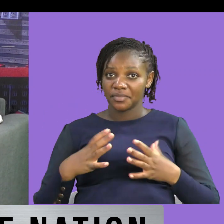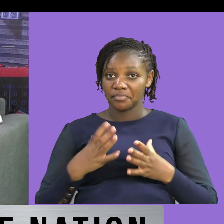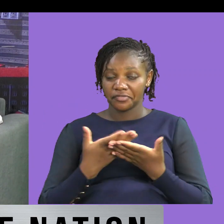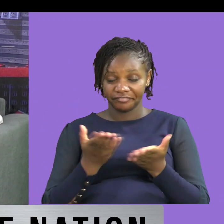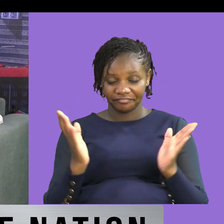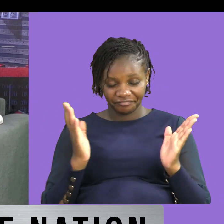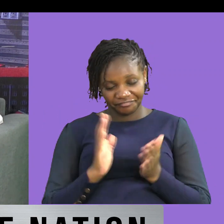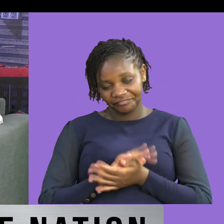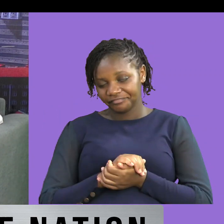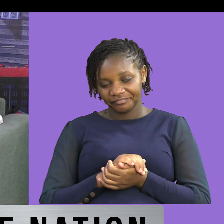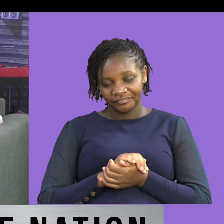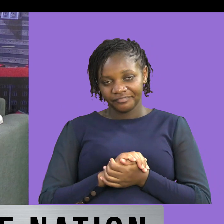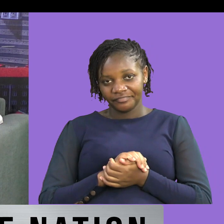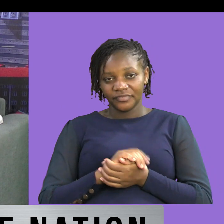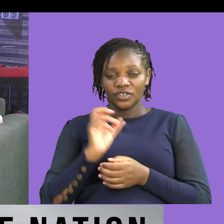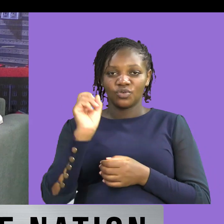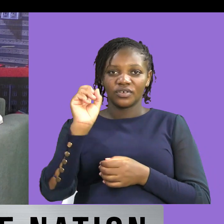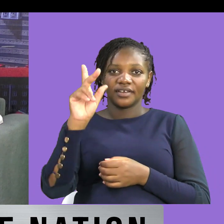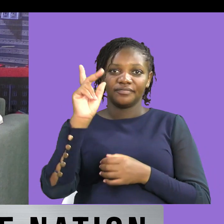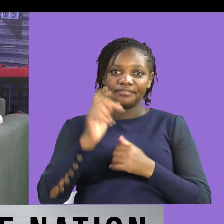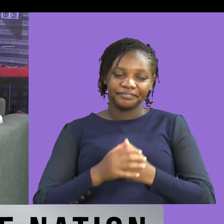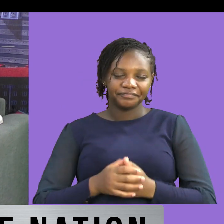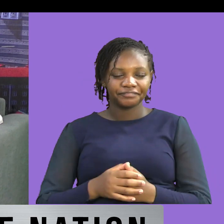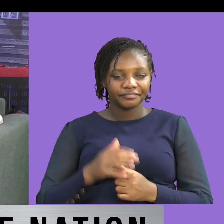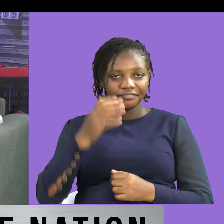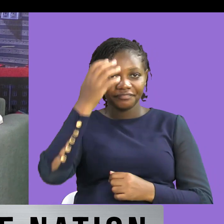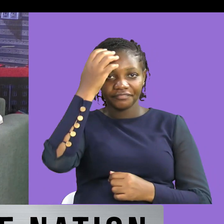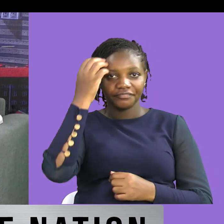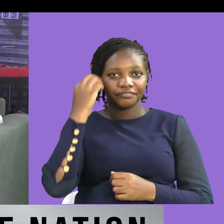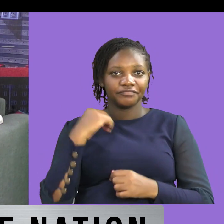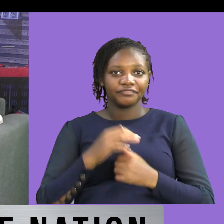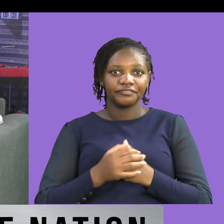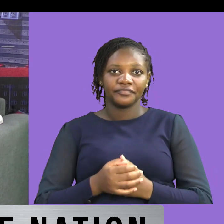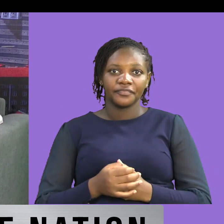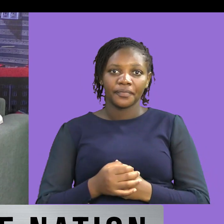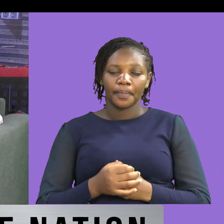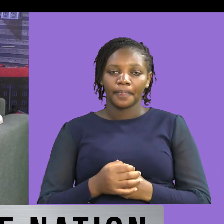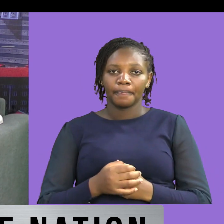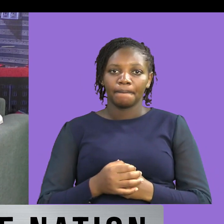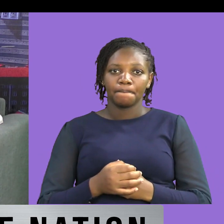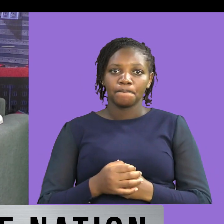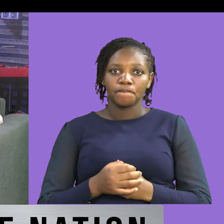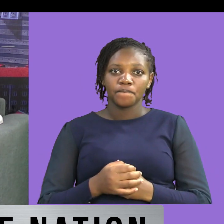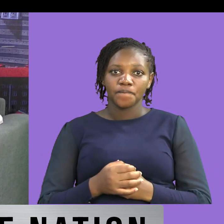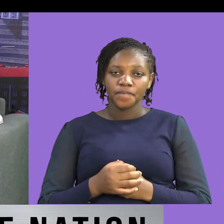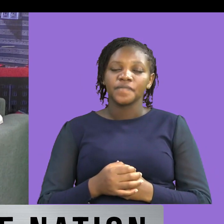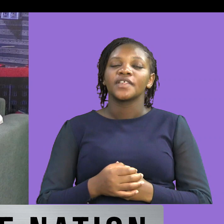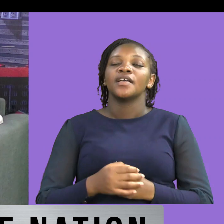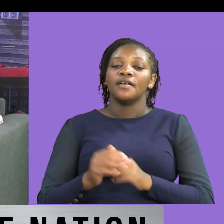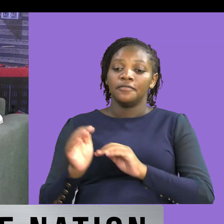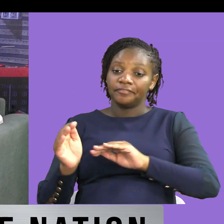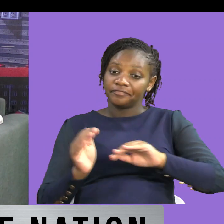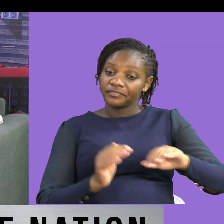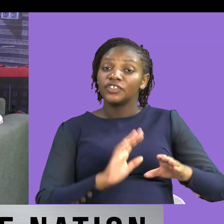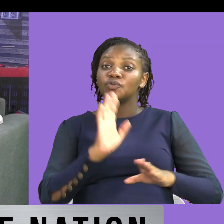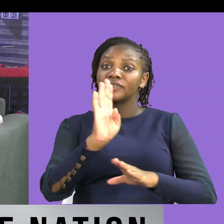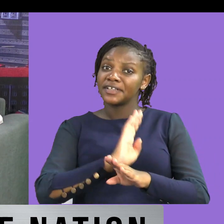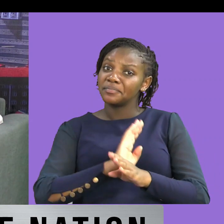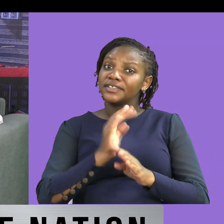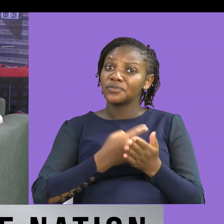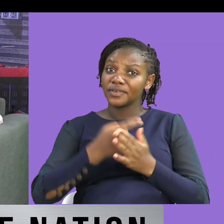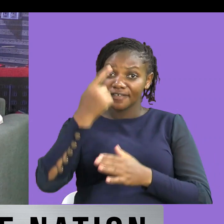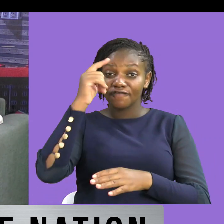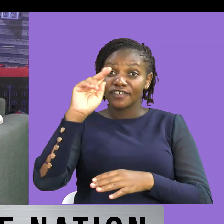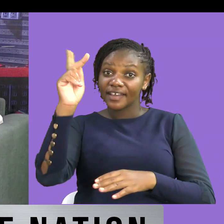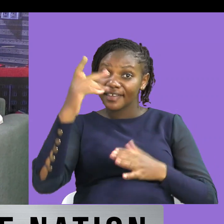for. Okay. Yeah. Great. Quite a week for Kenya. Yeah, it's